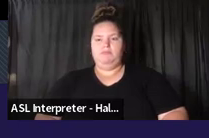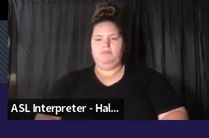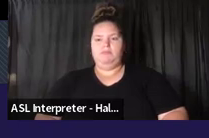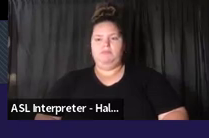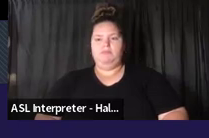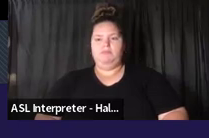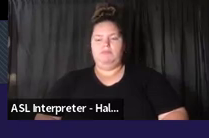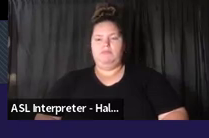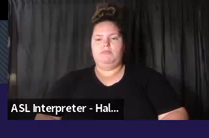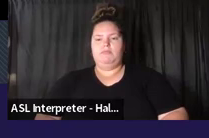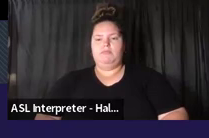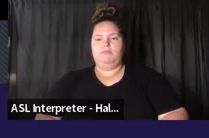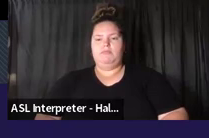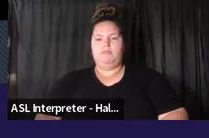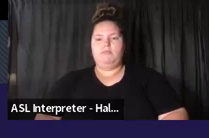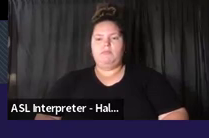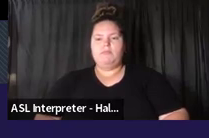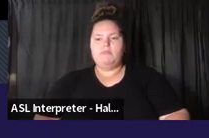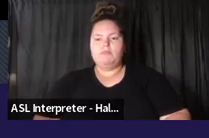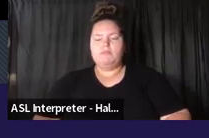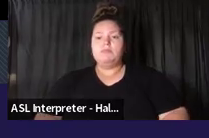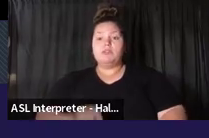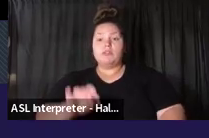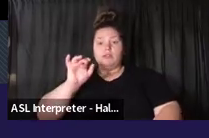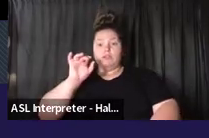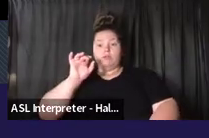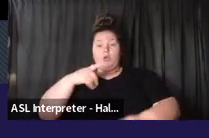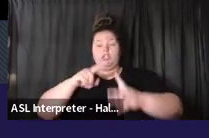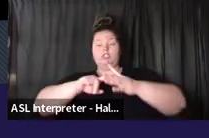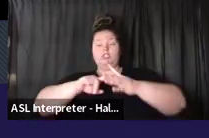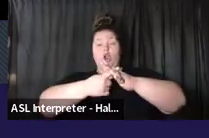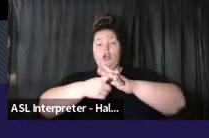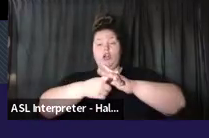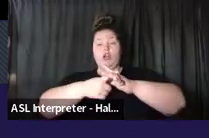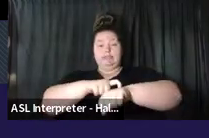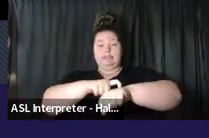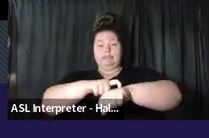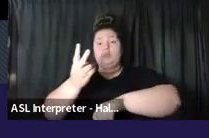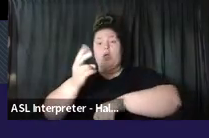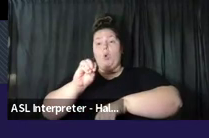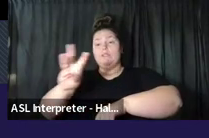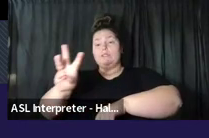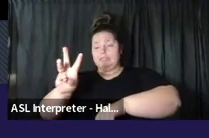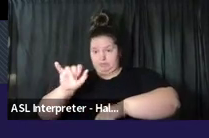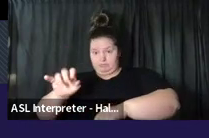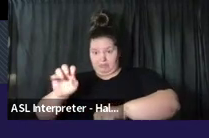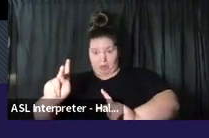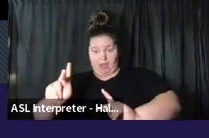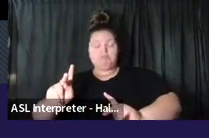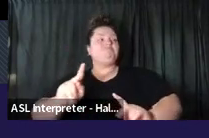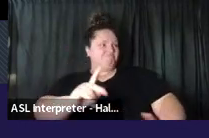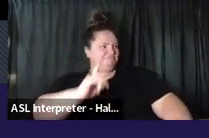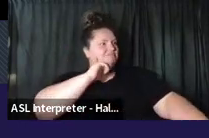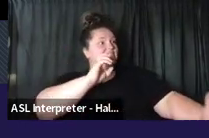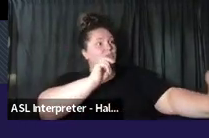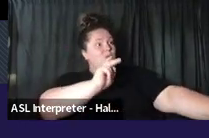We started at 12:06. Is that okay, Laura and Abby? Sounds good to me. Yep, sounds